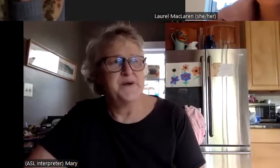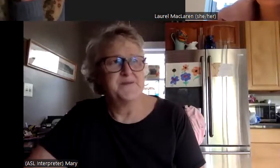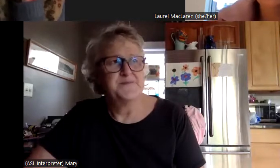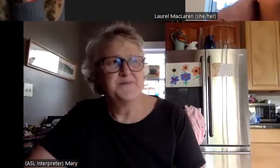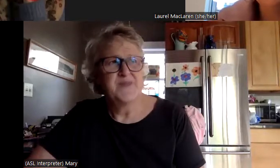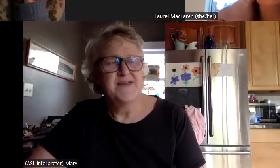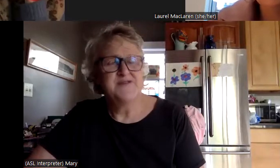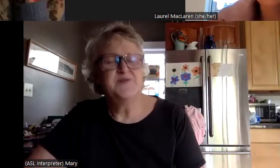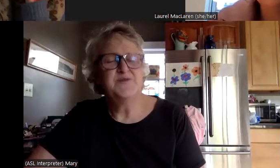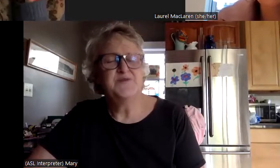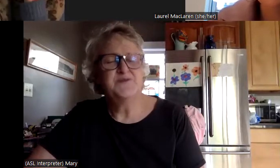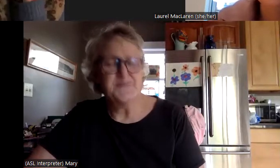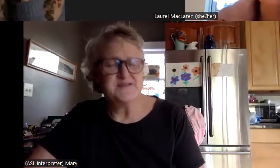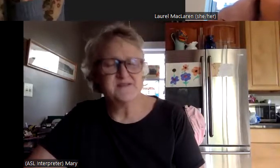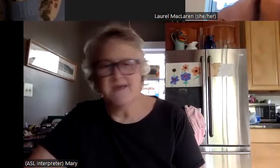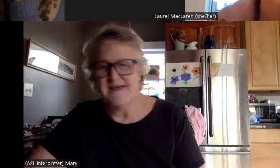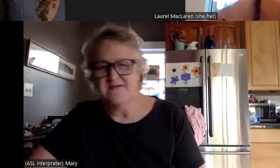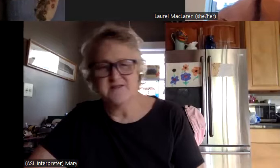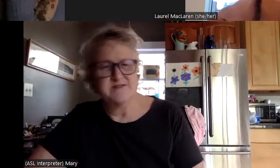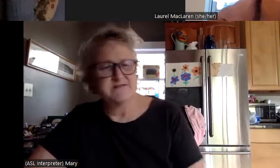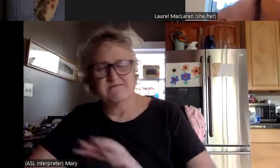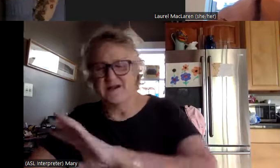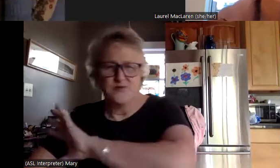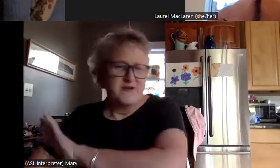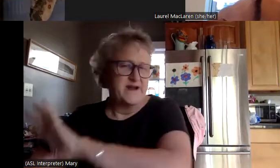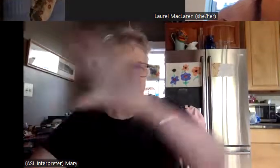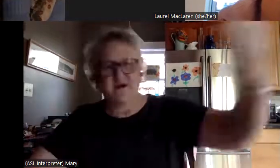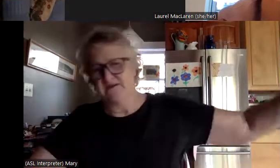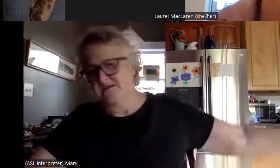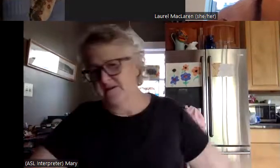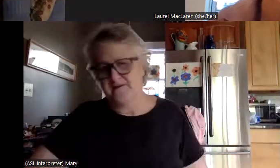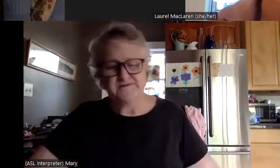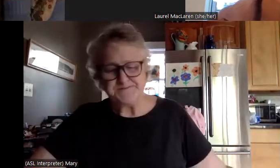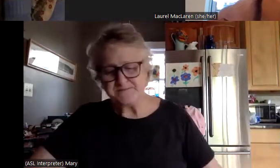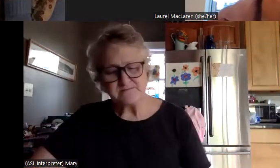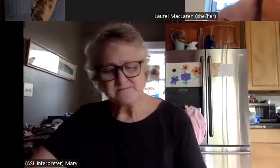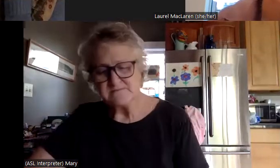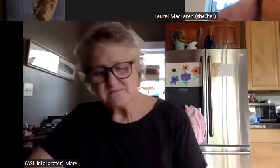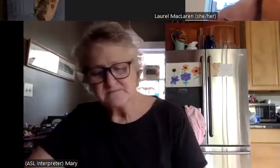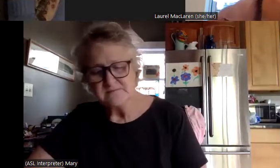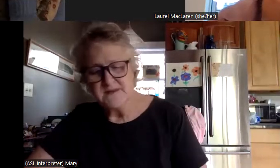me, but I do miss that just, crayon box of